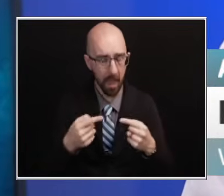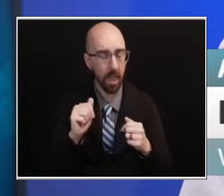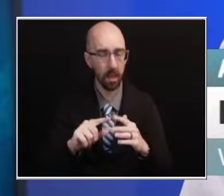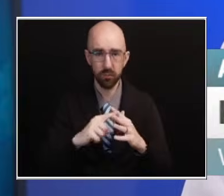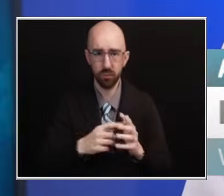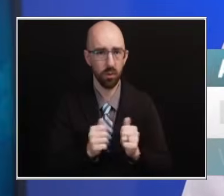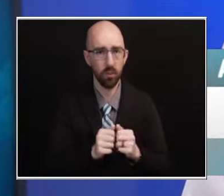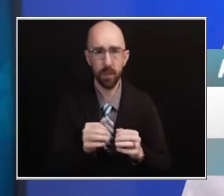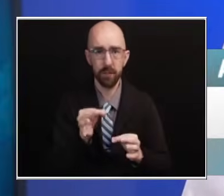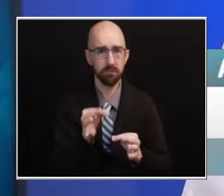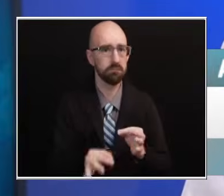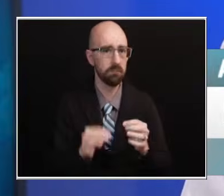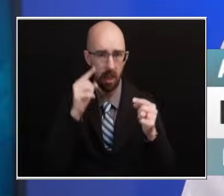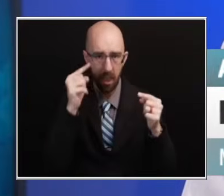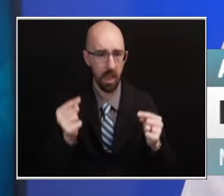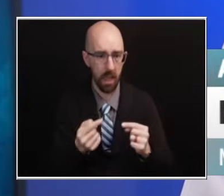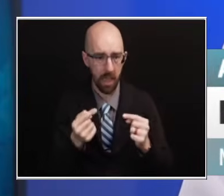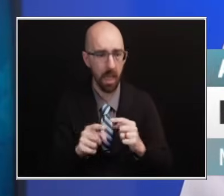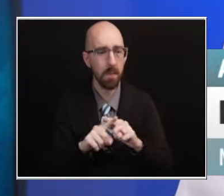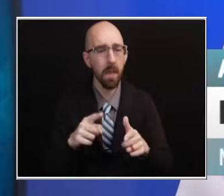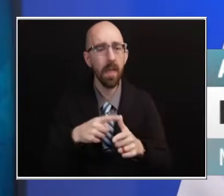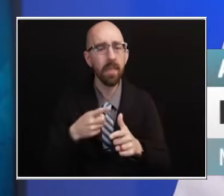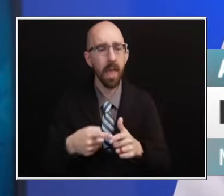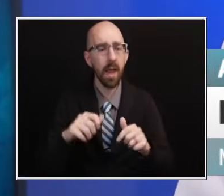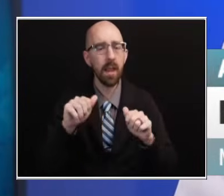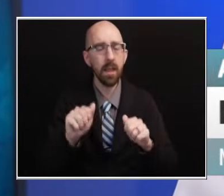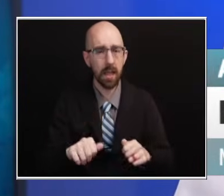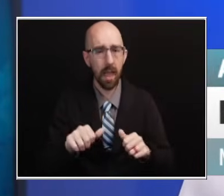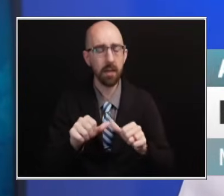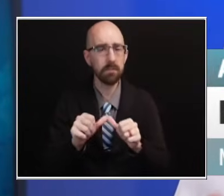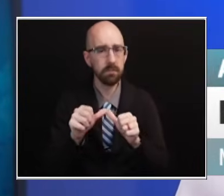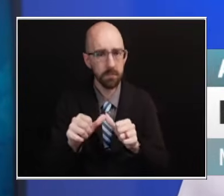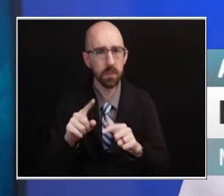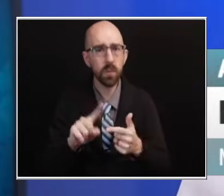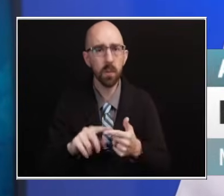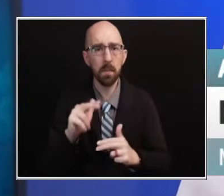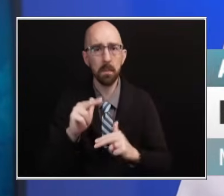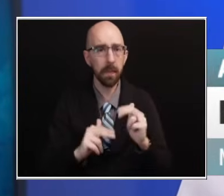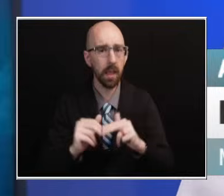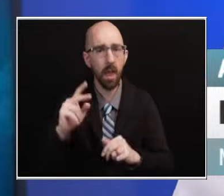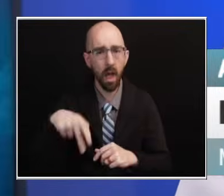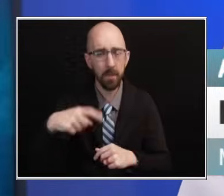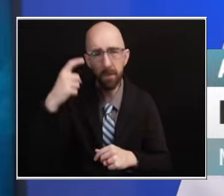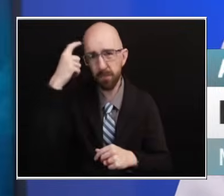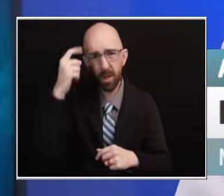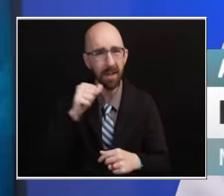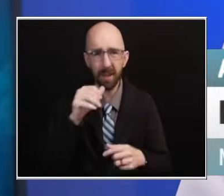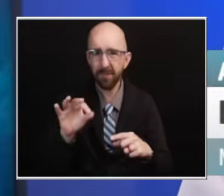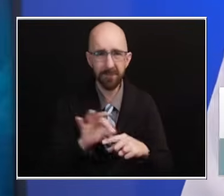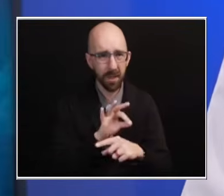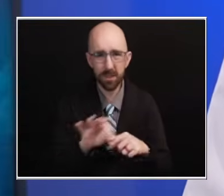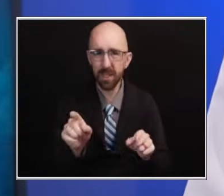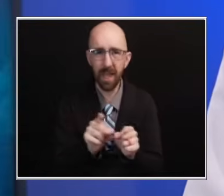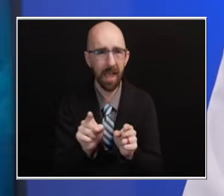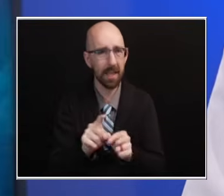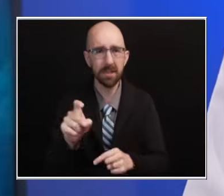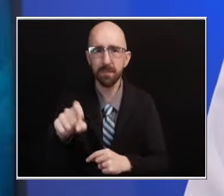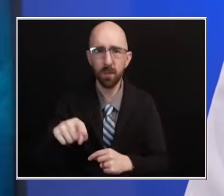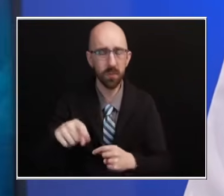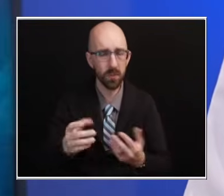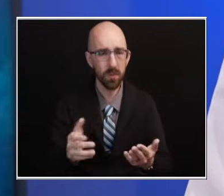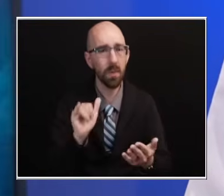headaches, but then it can continue to build up, and then the brain isn't functioning like it should, and that can